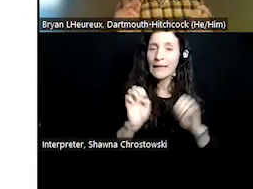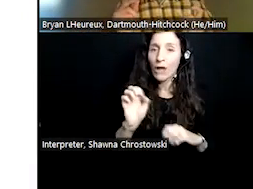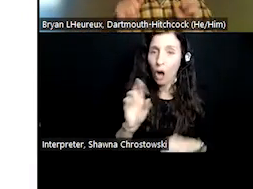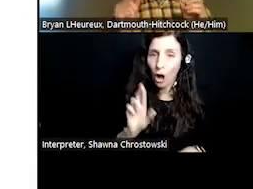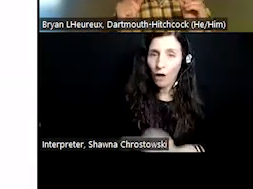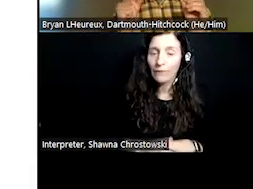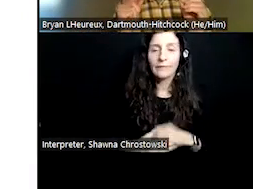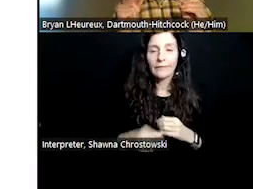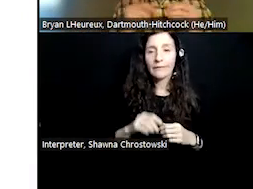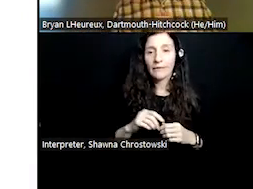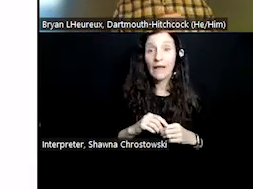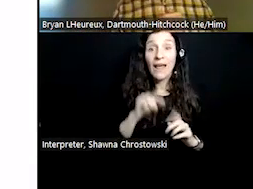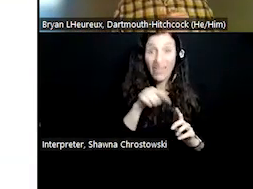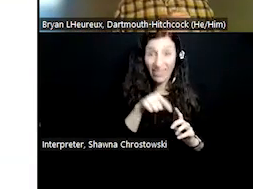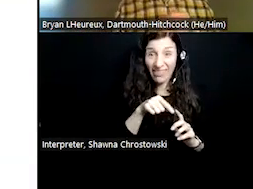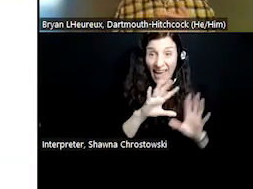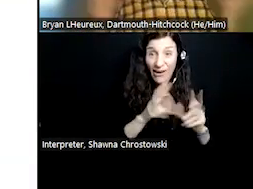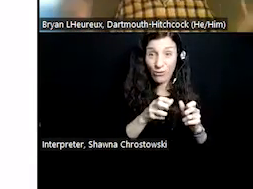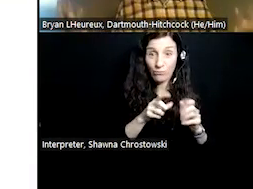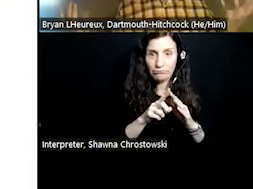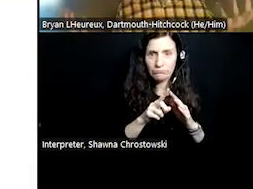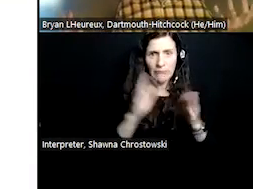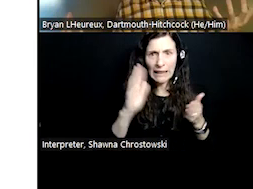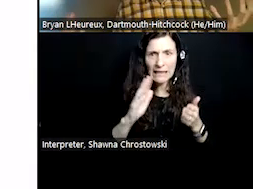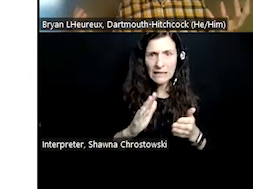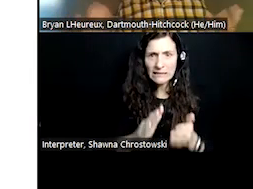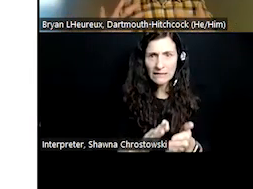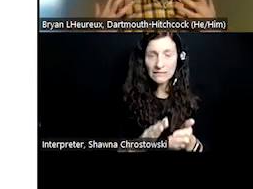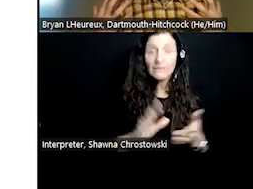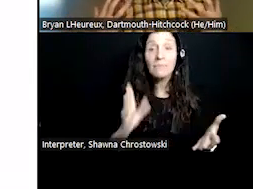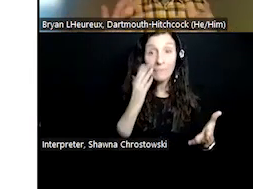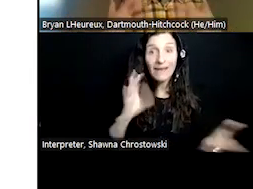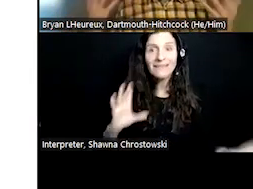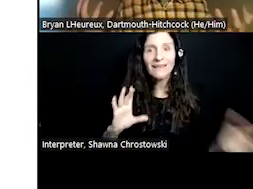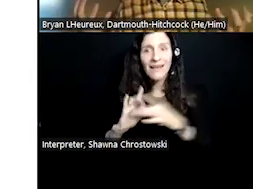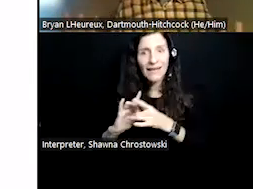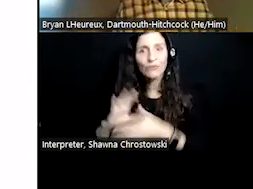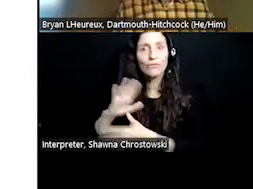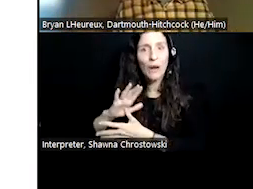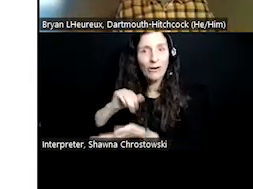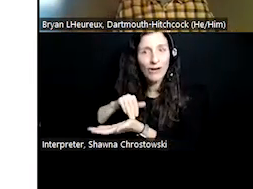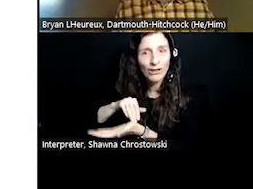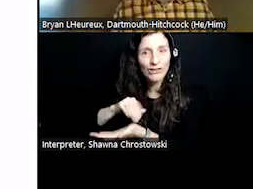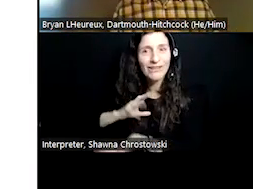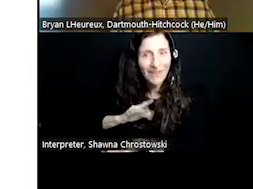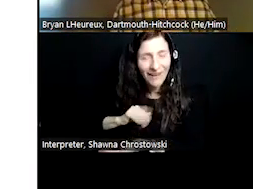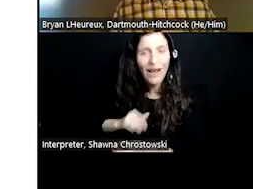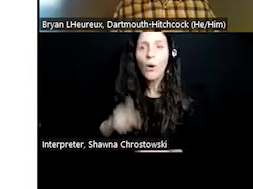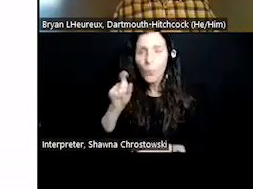and decrease and decrease until those folks were connected to primary care. And we said, well, we need to keep these